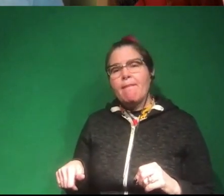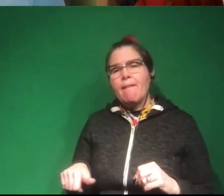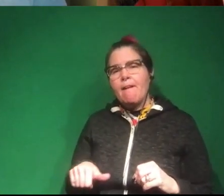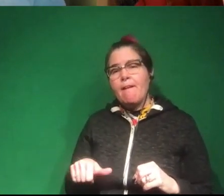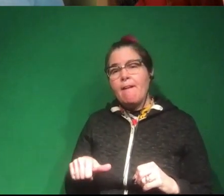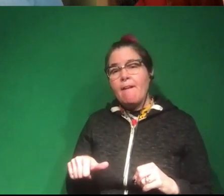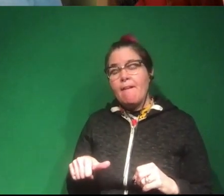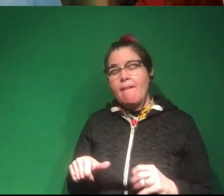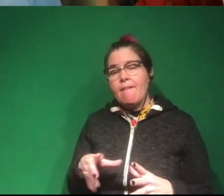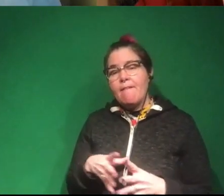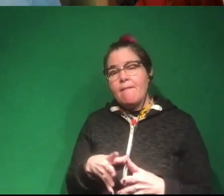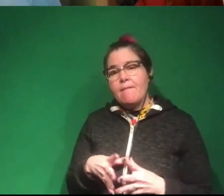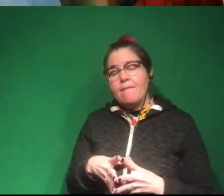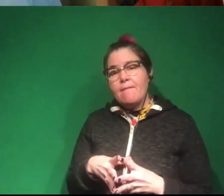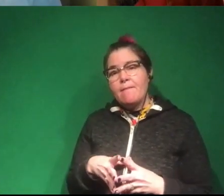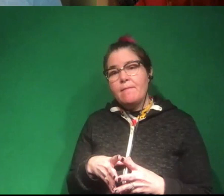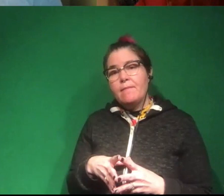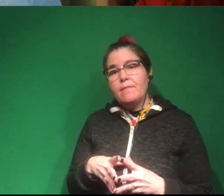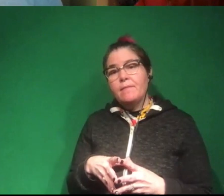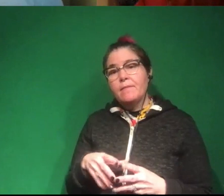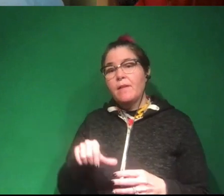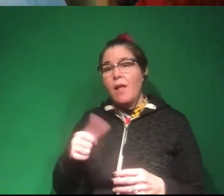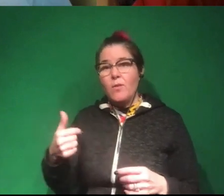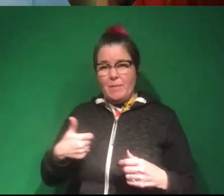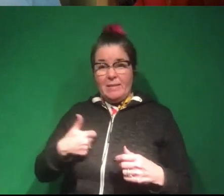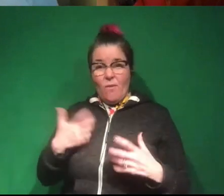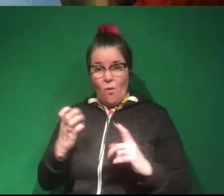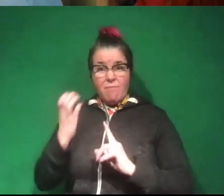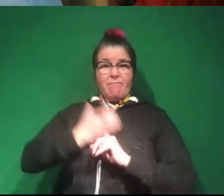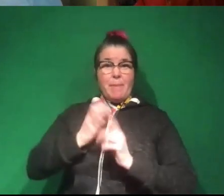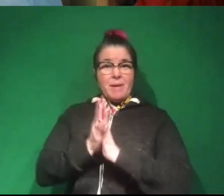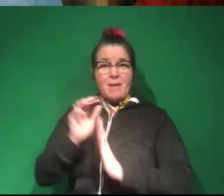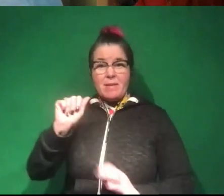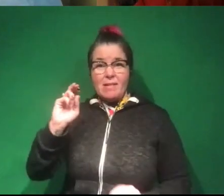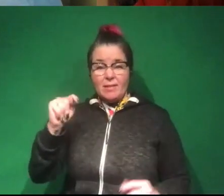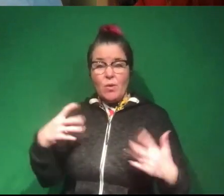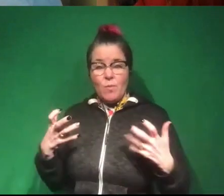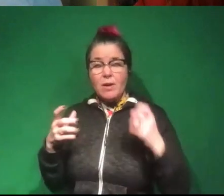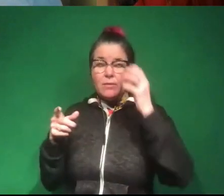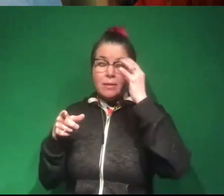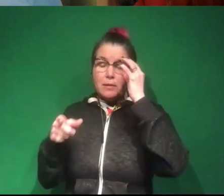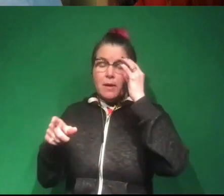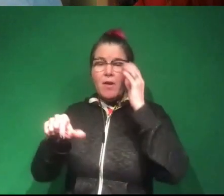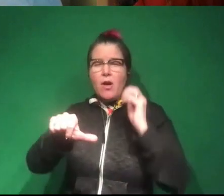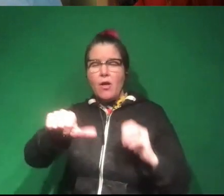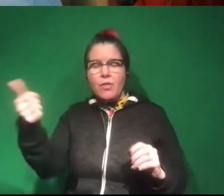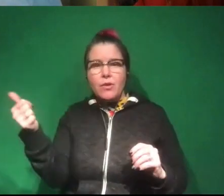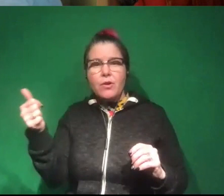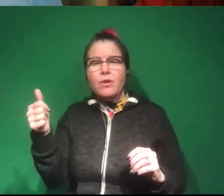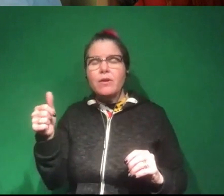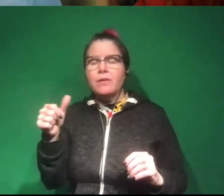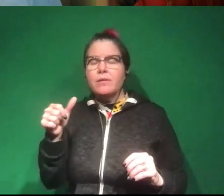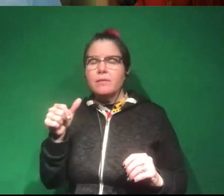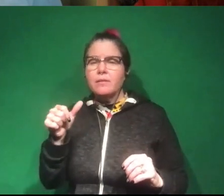really shows how everybody wants to be an ant. I want to be an ant. Ants, there's all these other